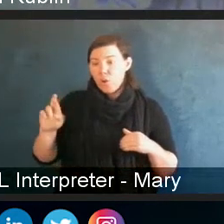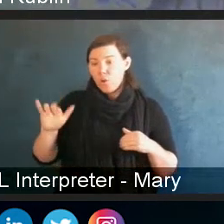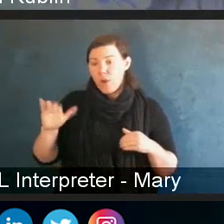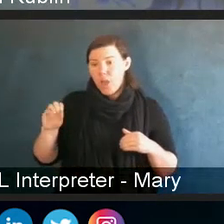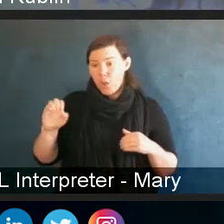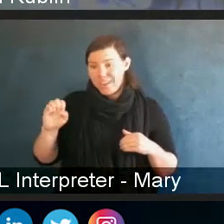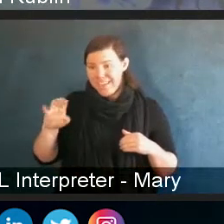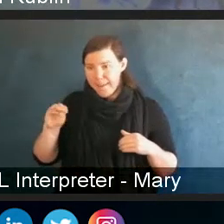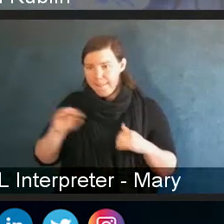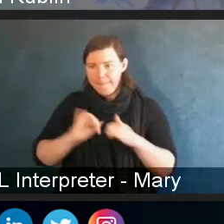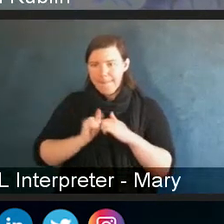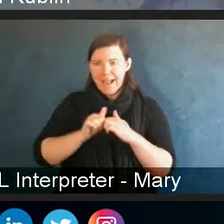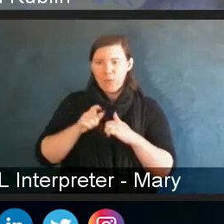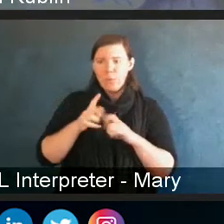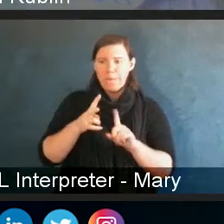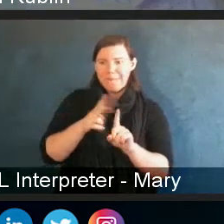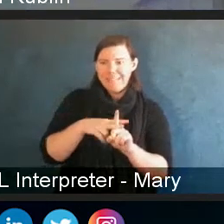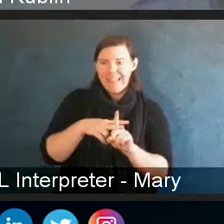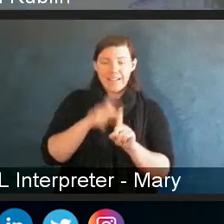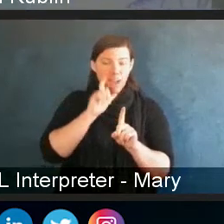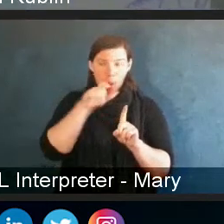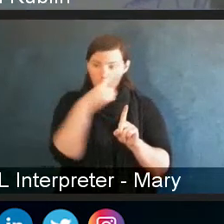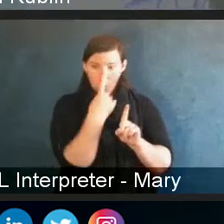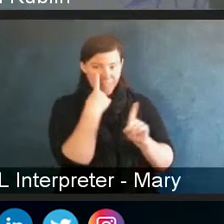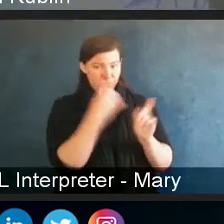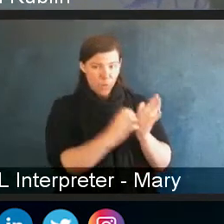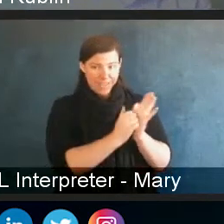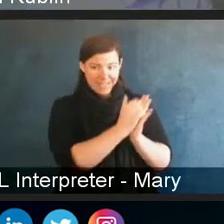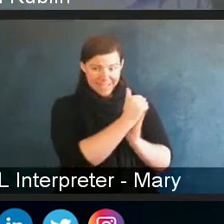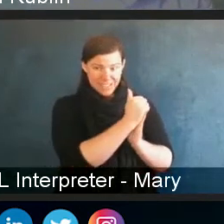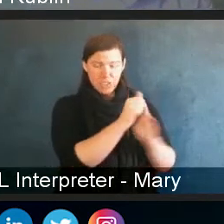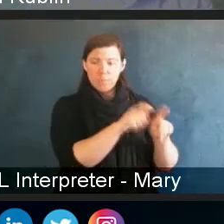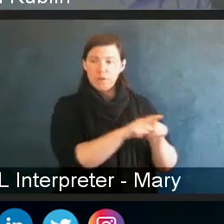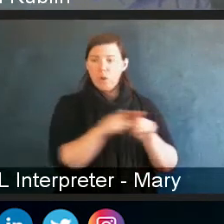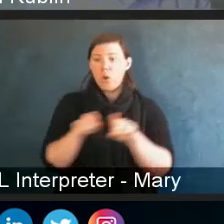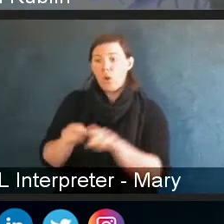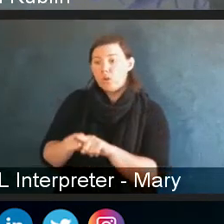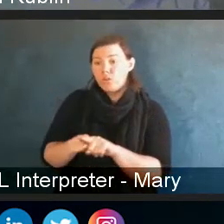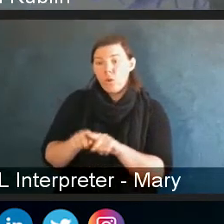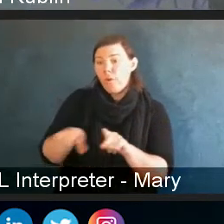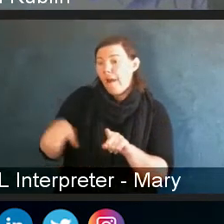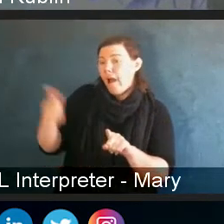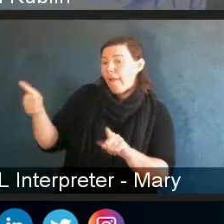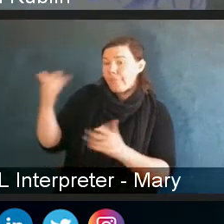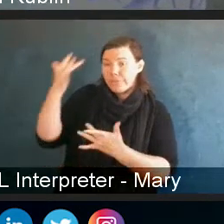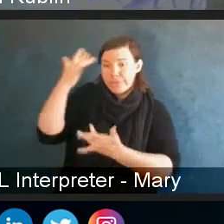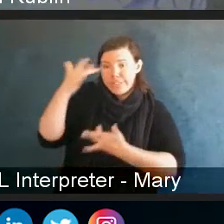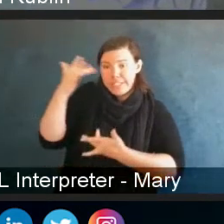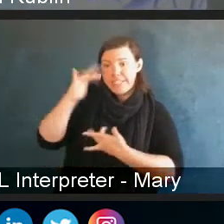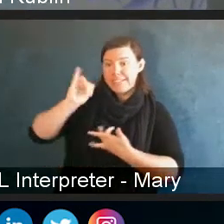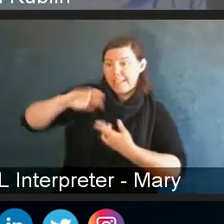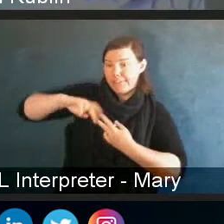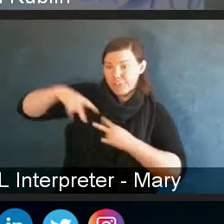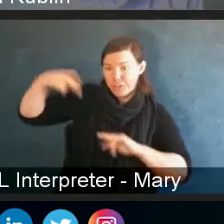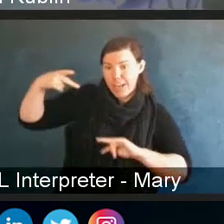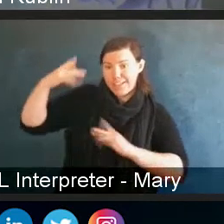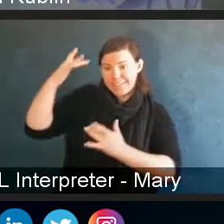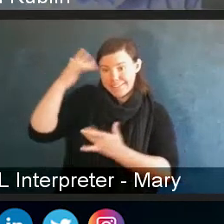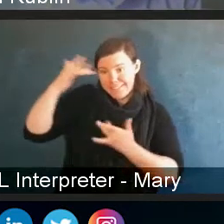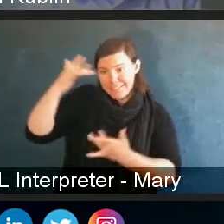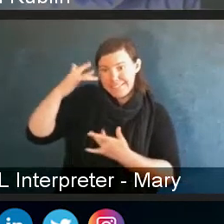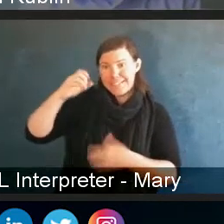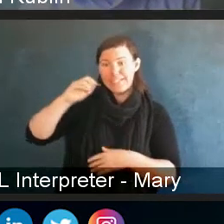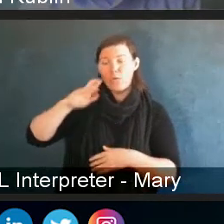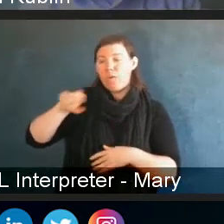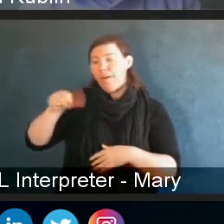not just to cancer, because we talked about cancer a little bit, but what about genetic diseases and non-cancerous diseases? How can CryoEM help